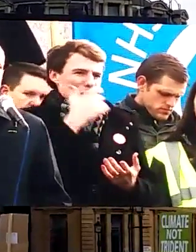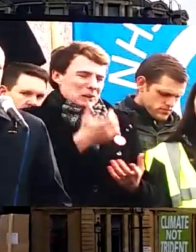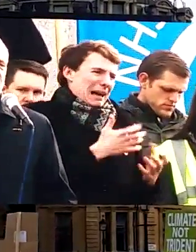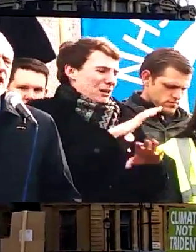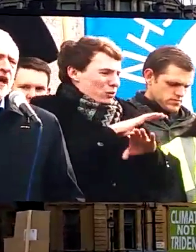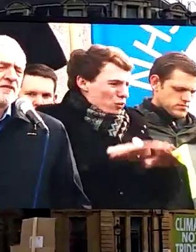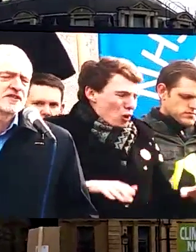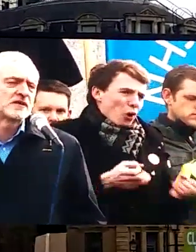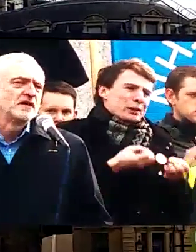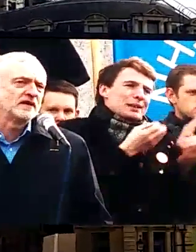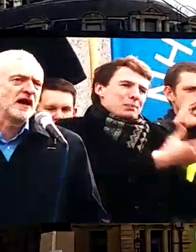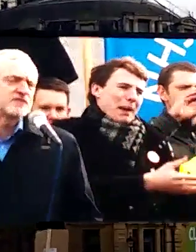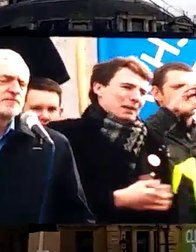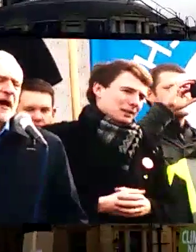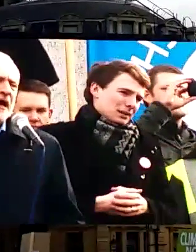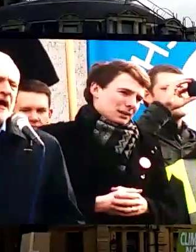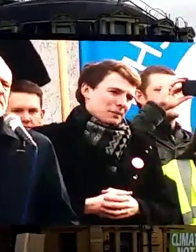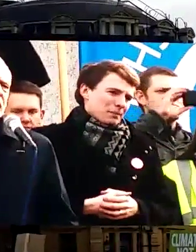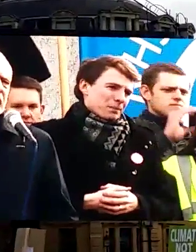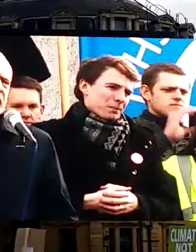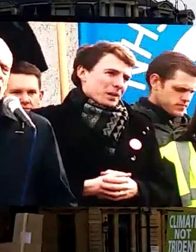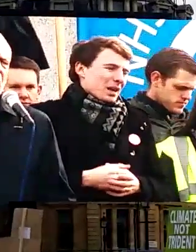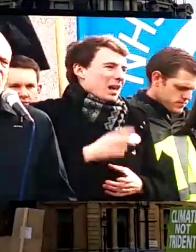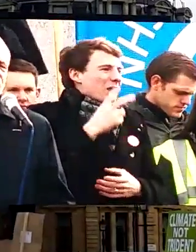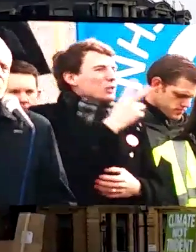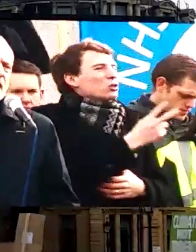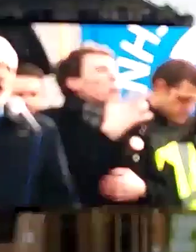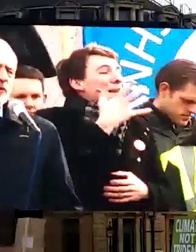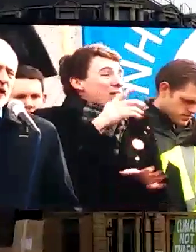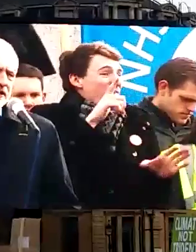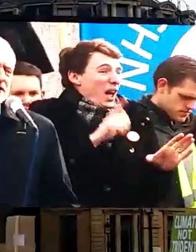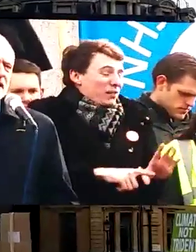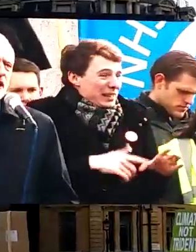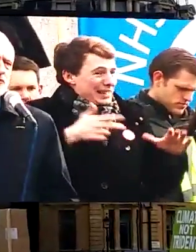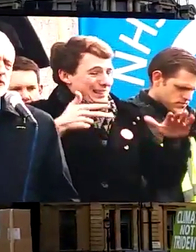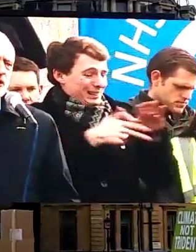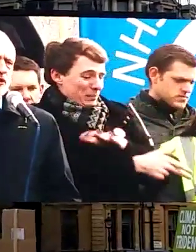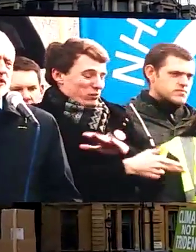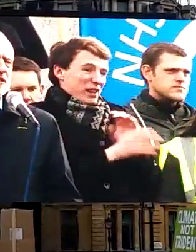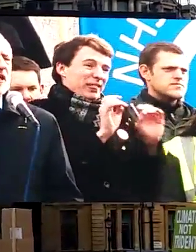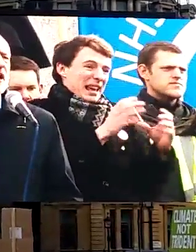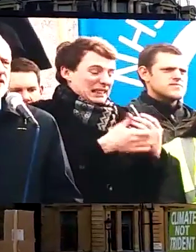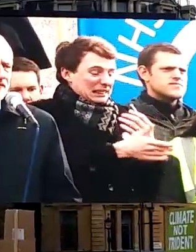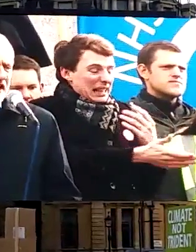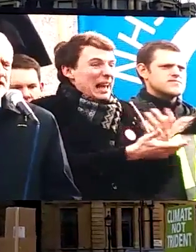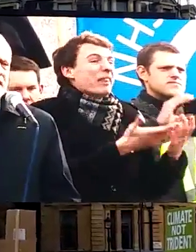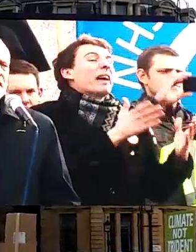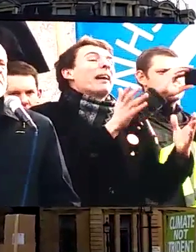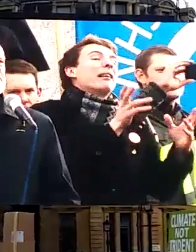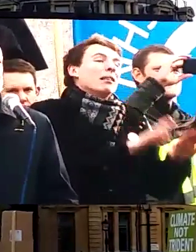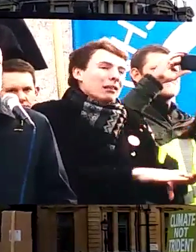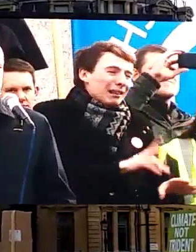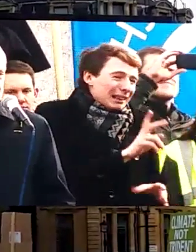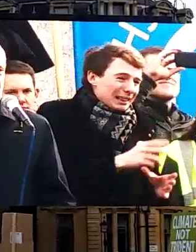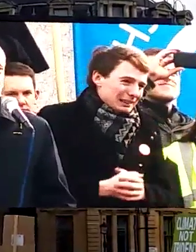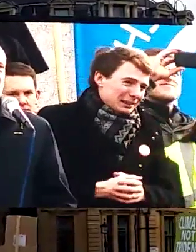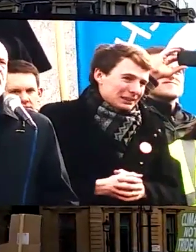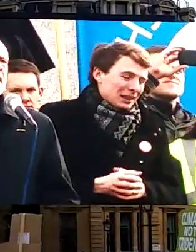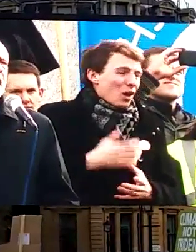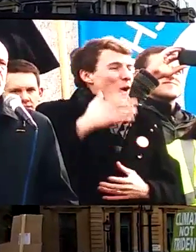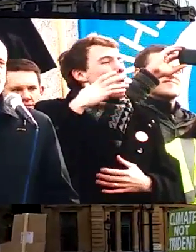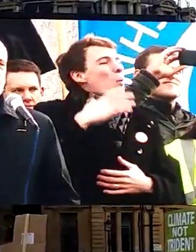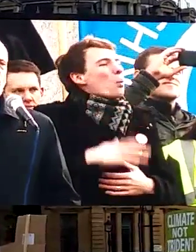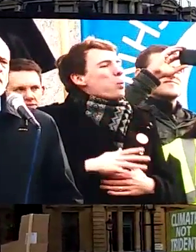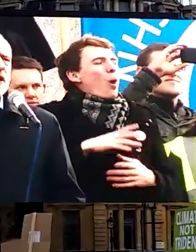the 25-year lifespan that they would have. I would like to see those resources invested